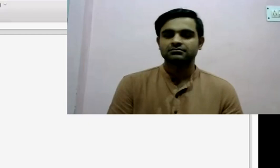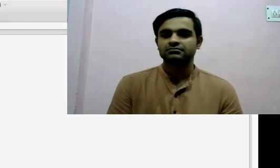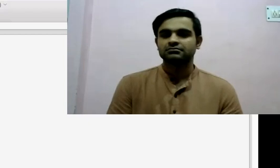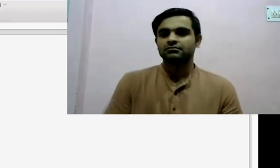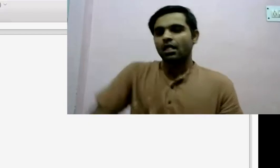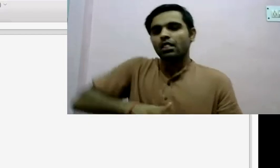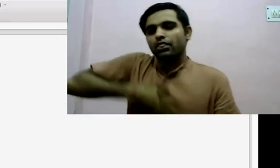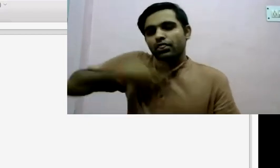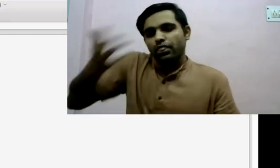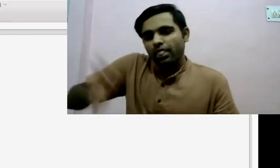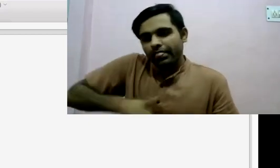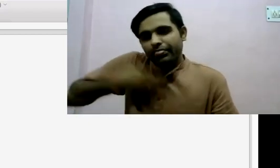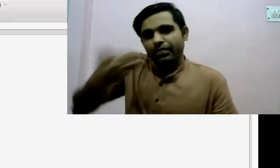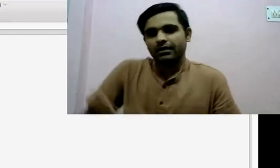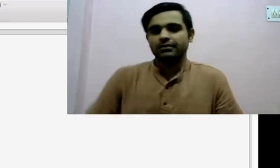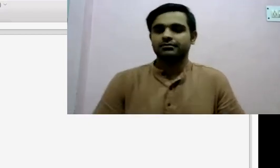nausea or vomiting,